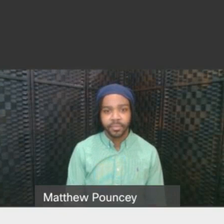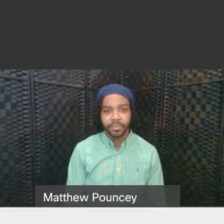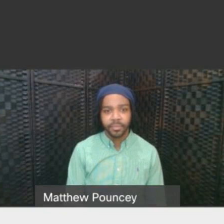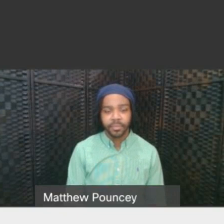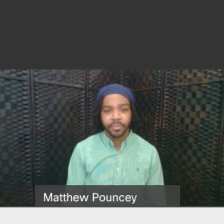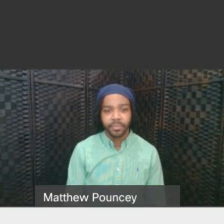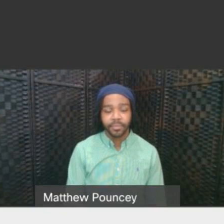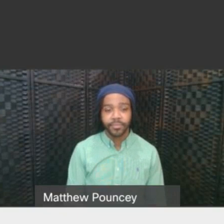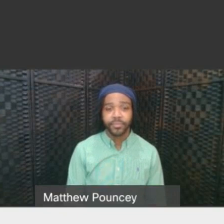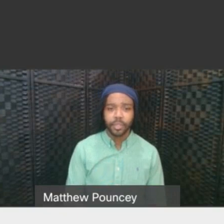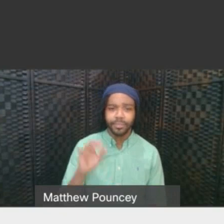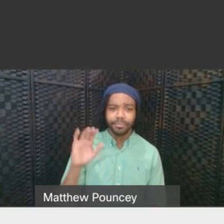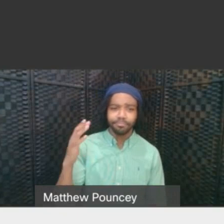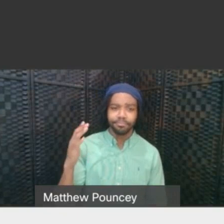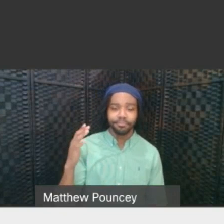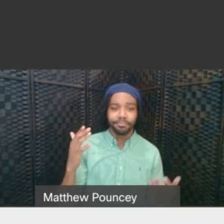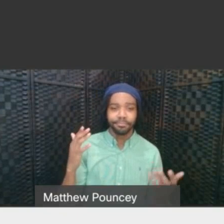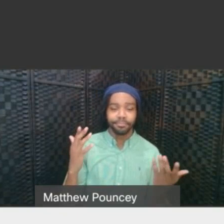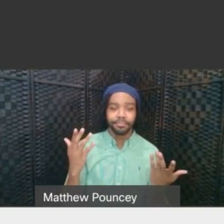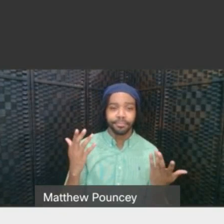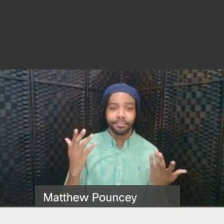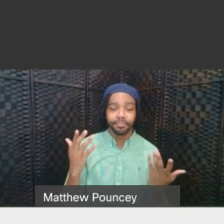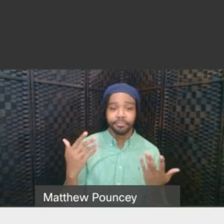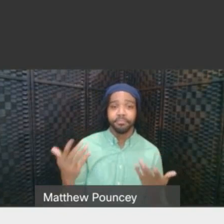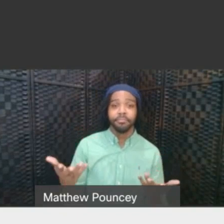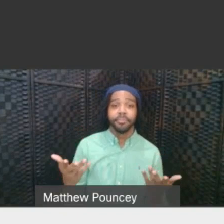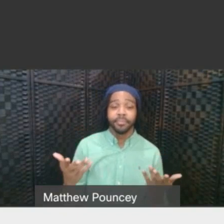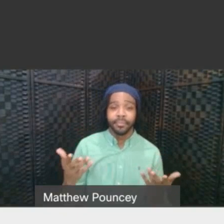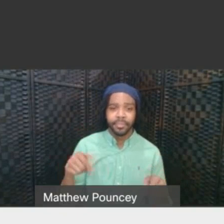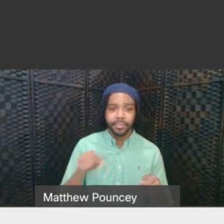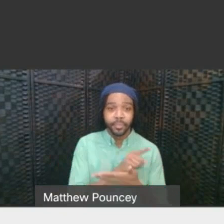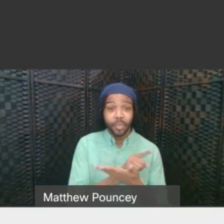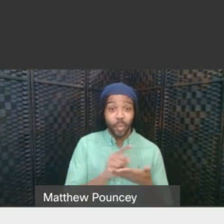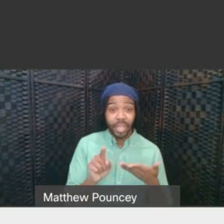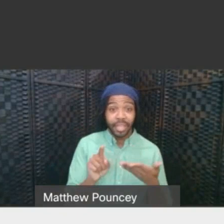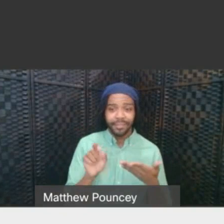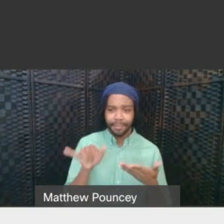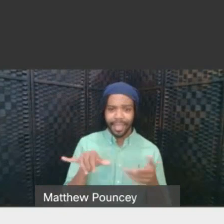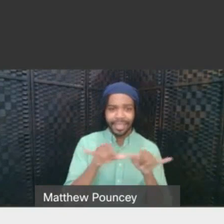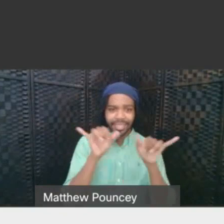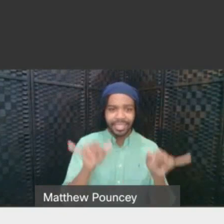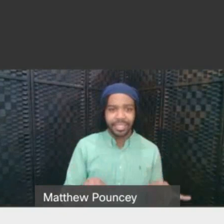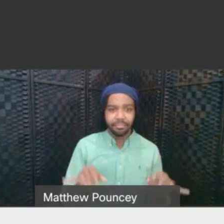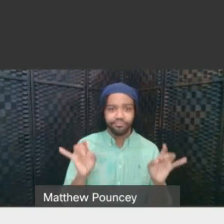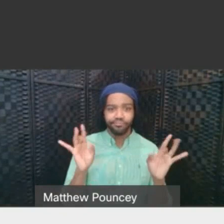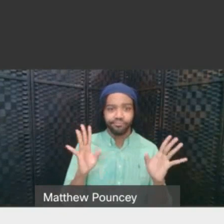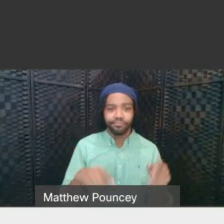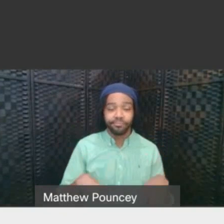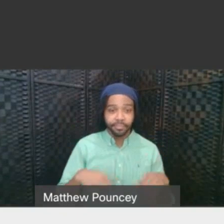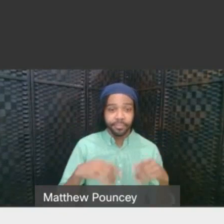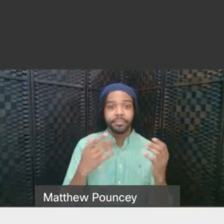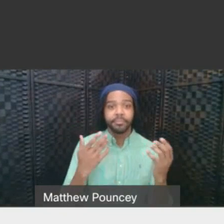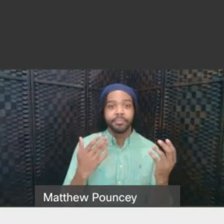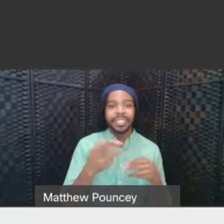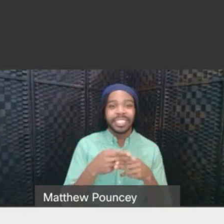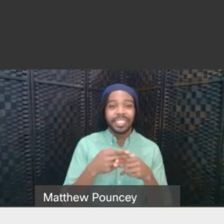So there apparently have been issues all week with the system. There have been intermittent outages this